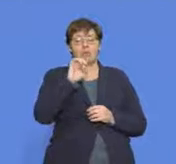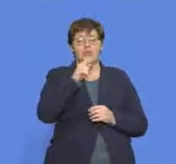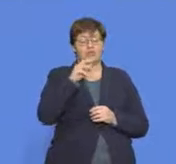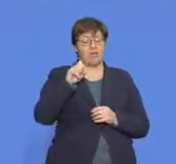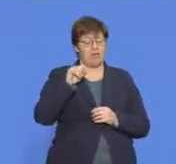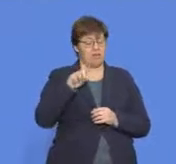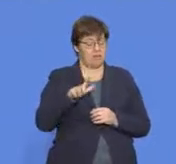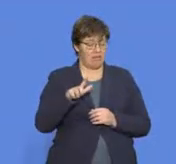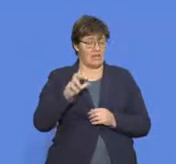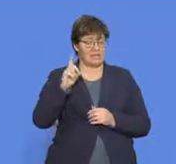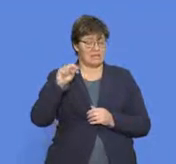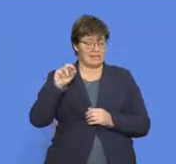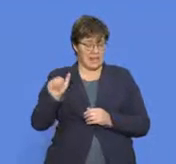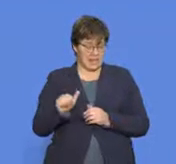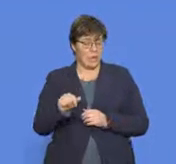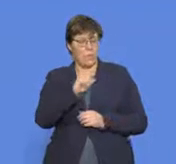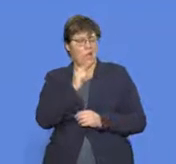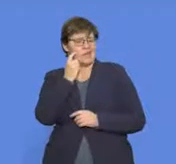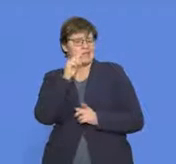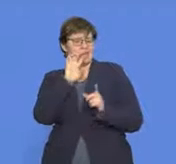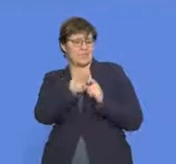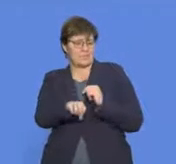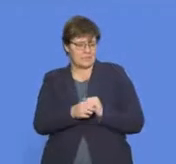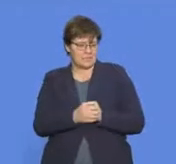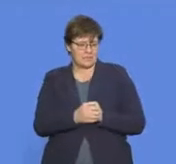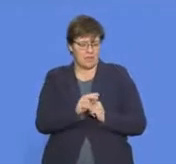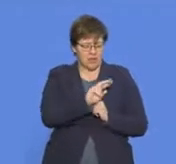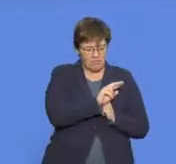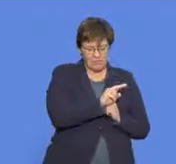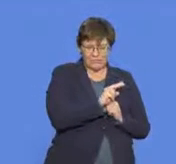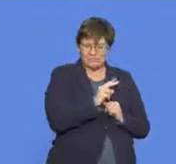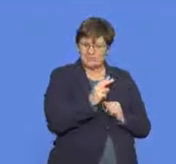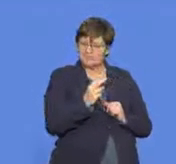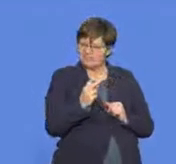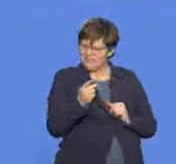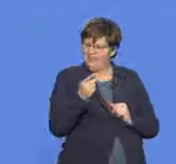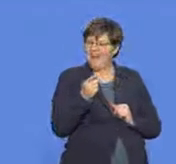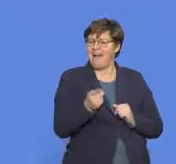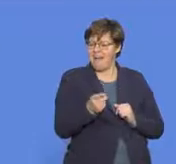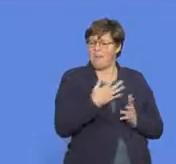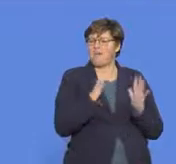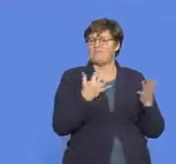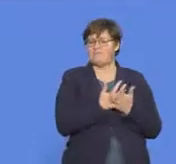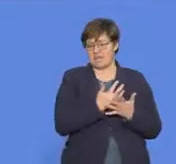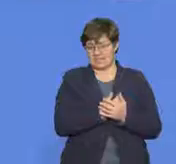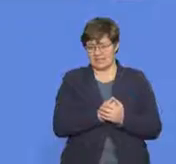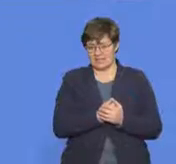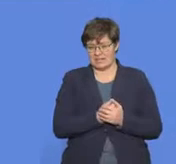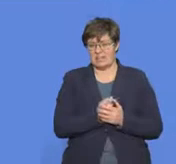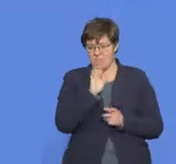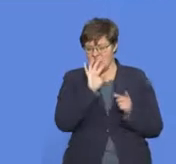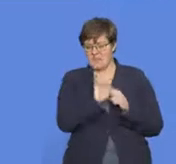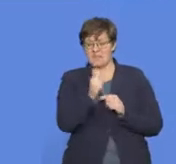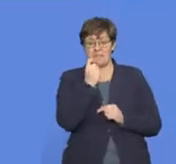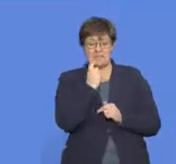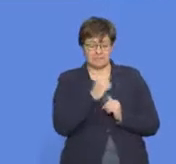mitochondrial DNA because it's very, very easy to see the mutations occur in mitochondrial DNA a lot quicker, and it's